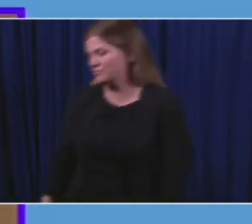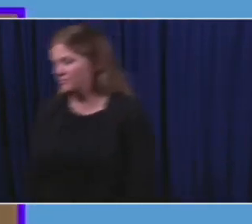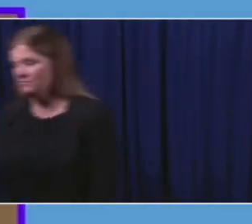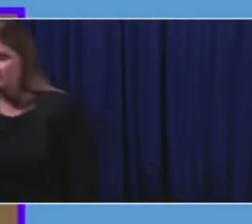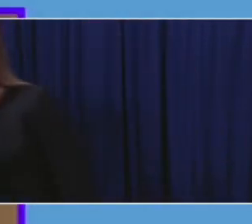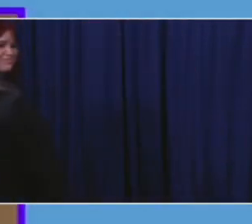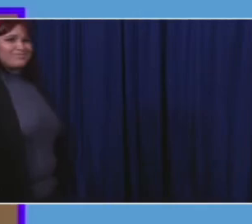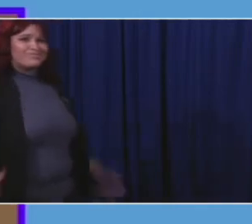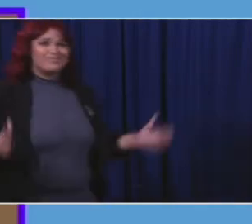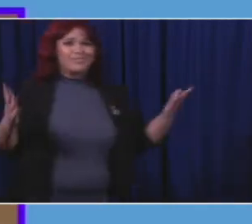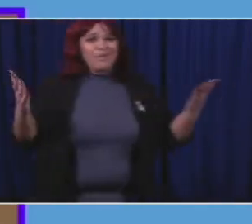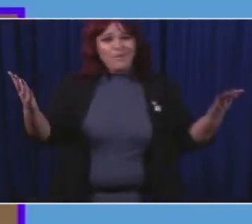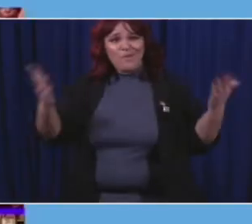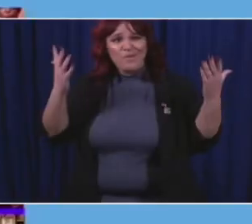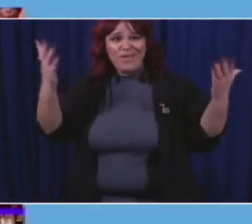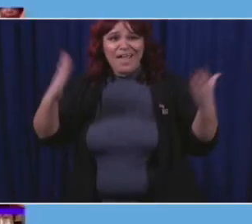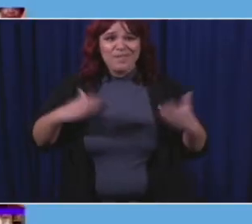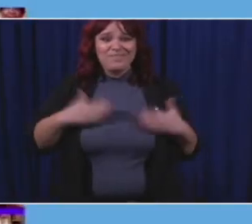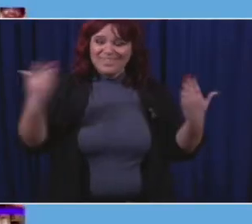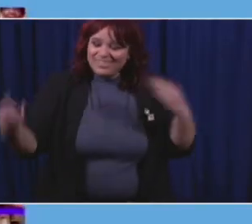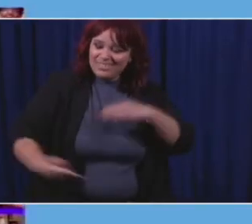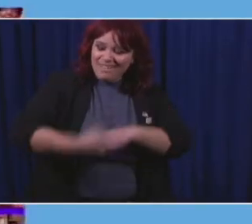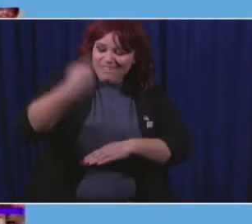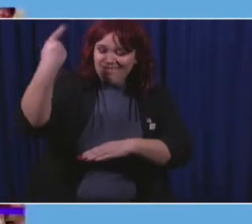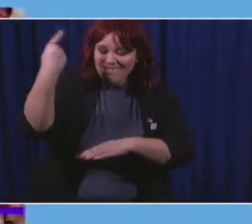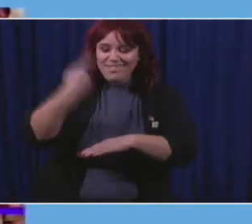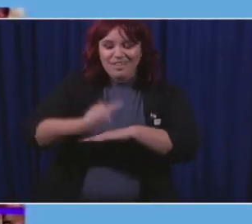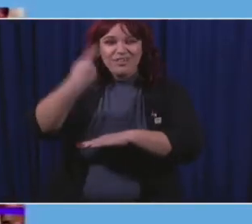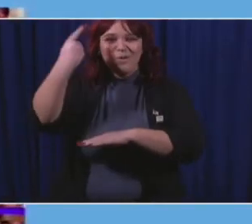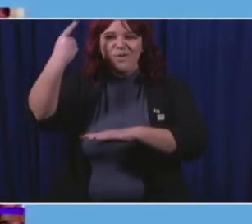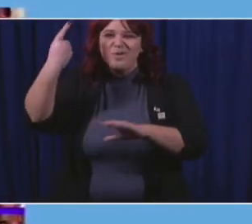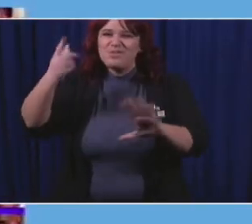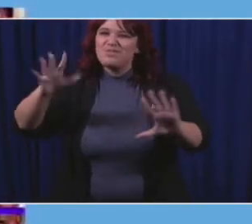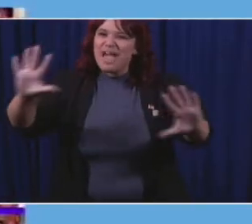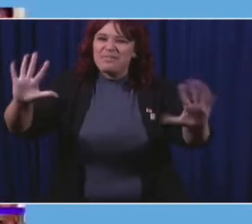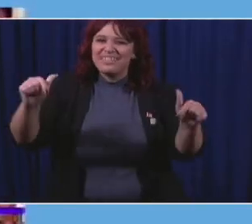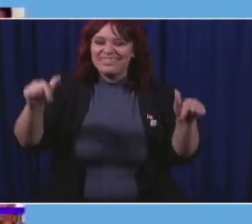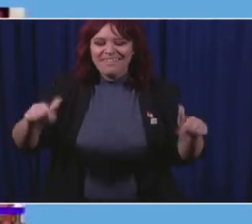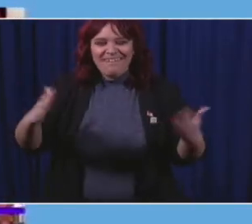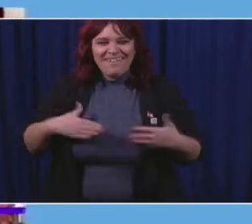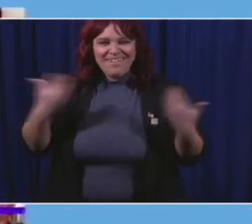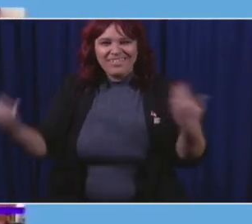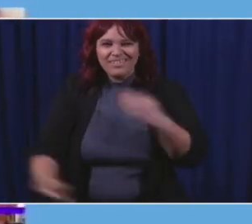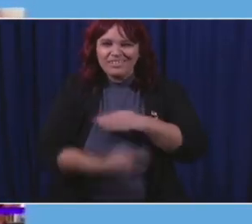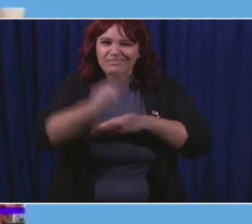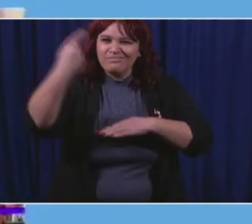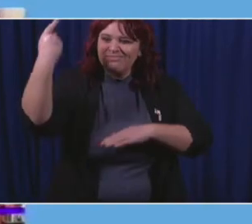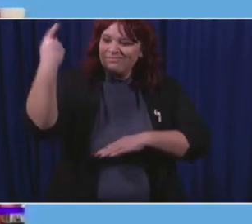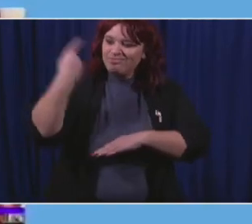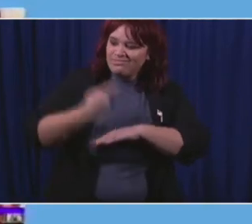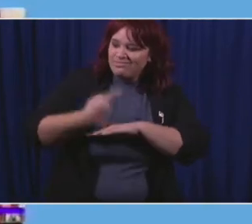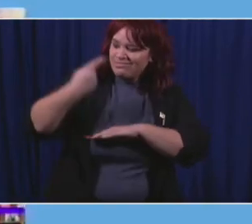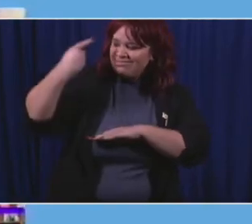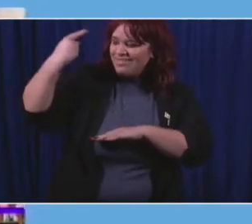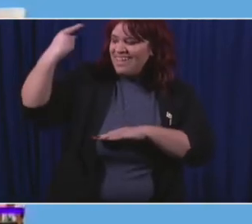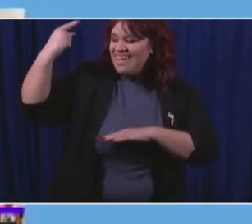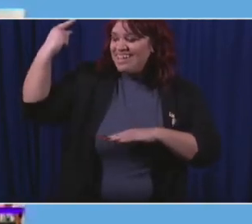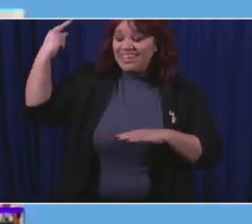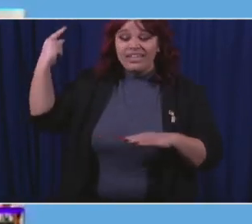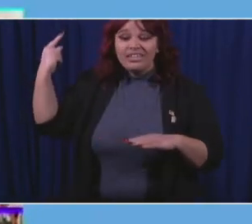Oh, happy day. Oh, happy day. Oh, happy day. Oh,